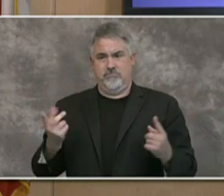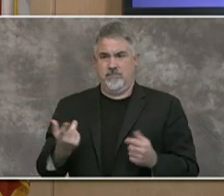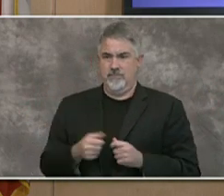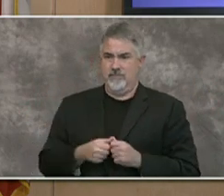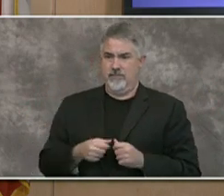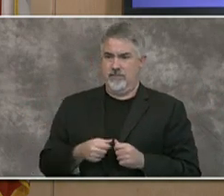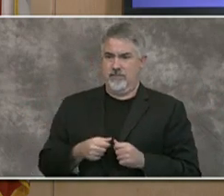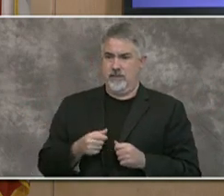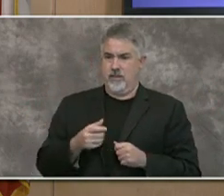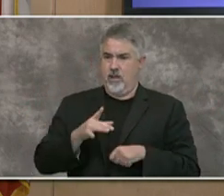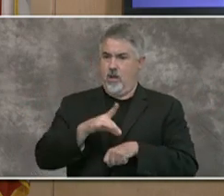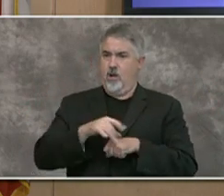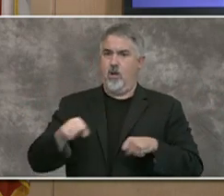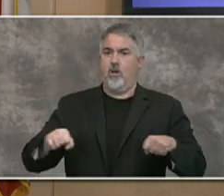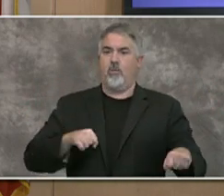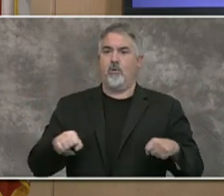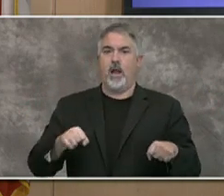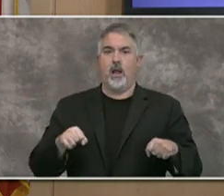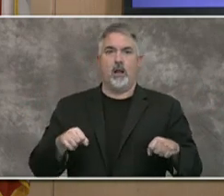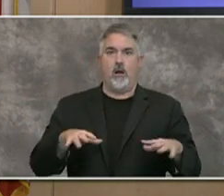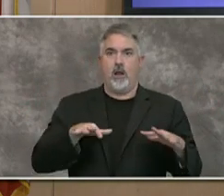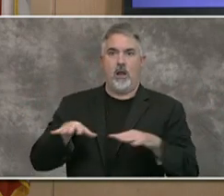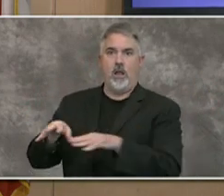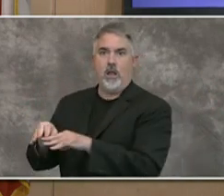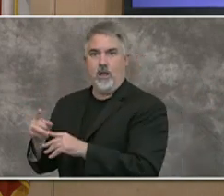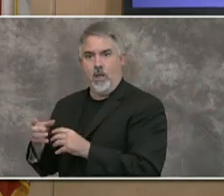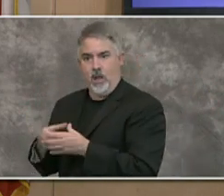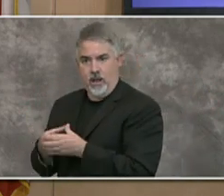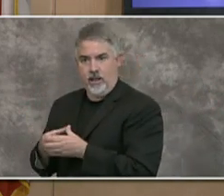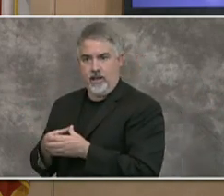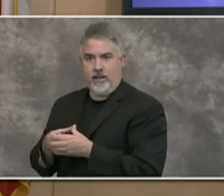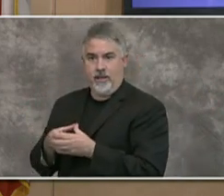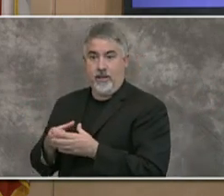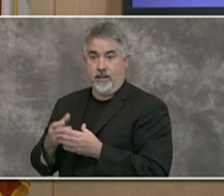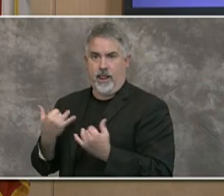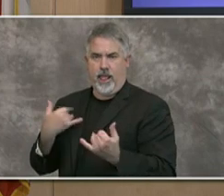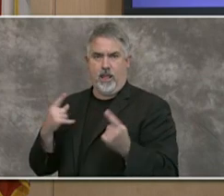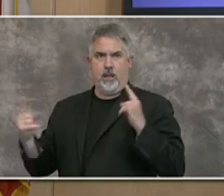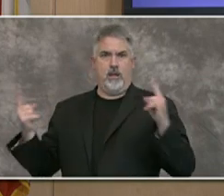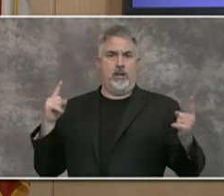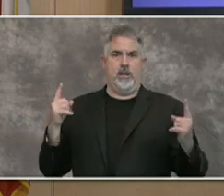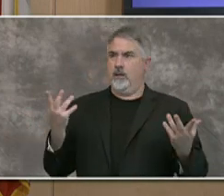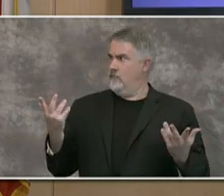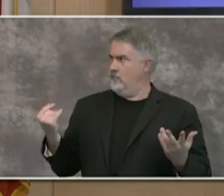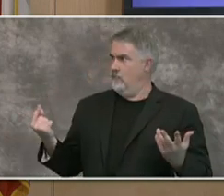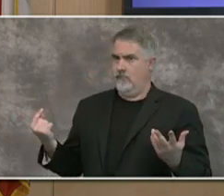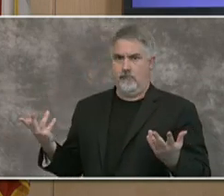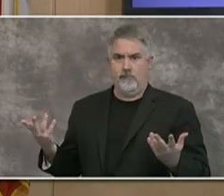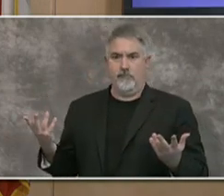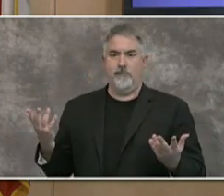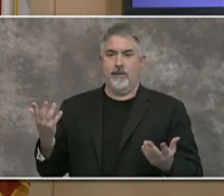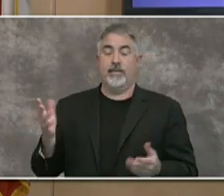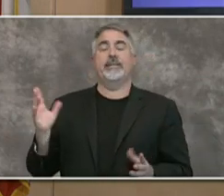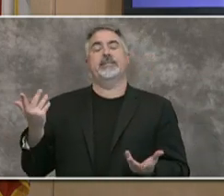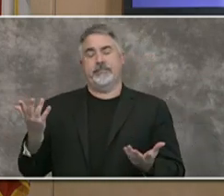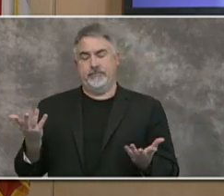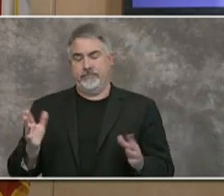but we're actually in multiple different buildings. The individuals who had the specific need to be notified because of this case were notified.